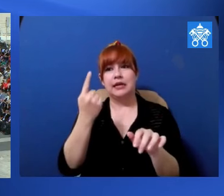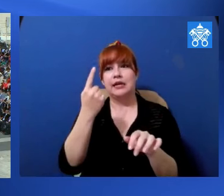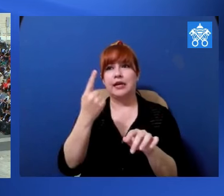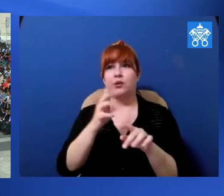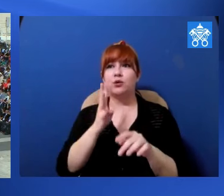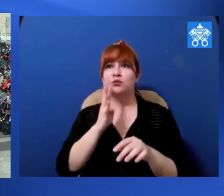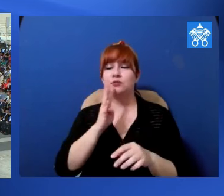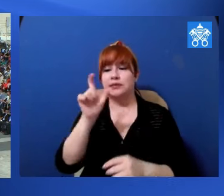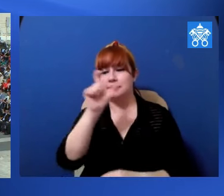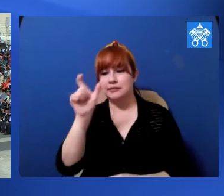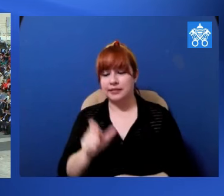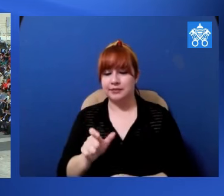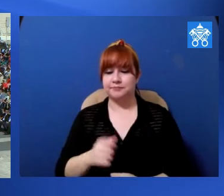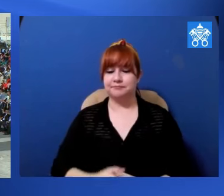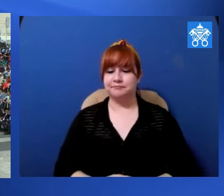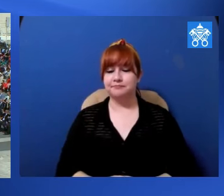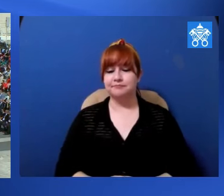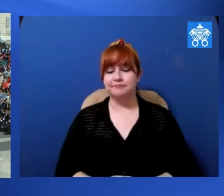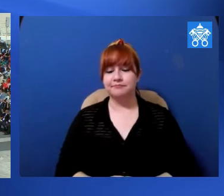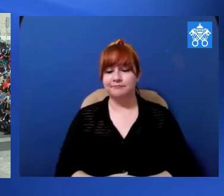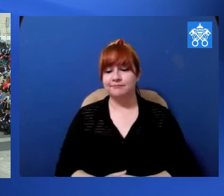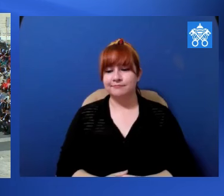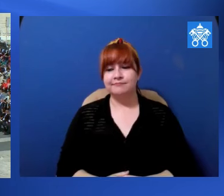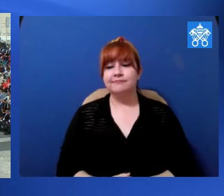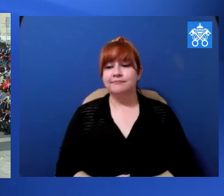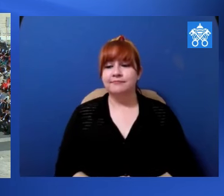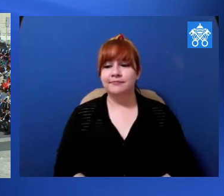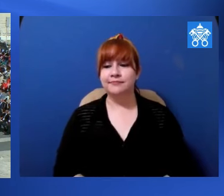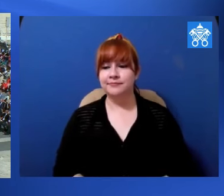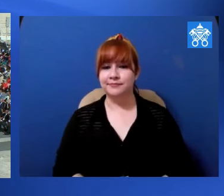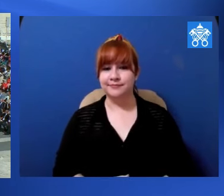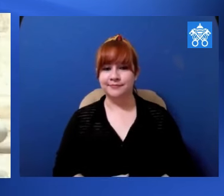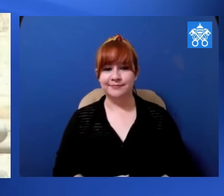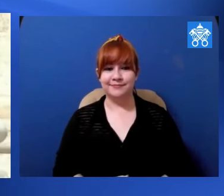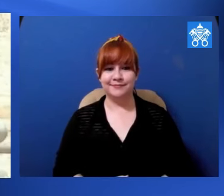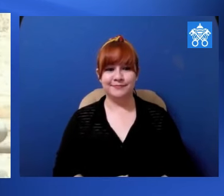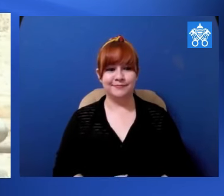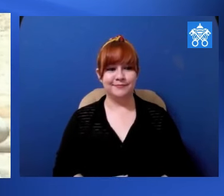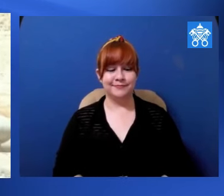those pilgrims and visitors coming from Italy or otherwise Italian-speaking.